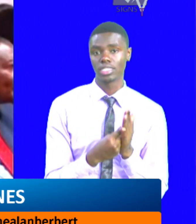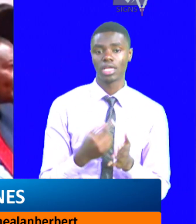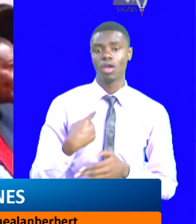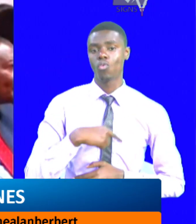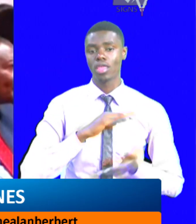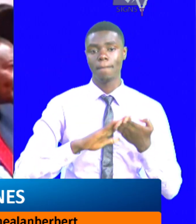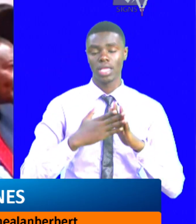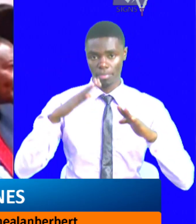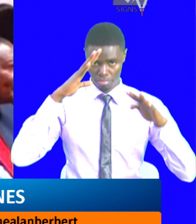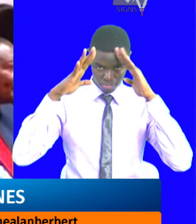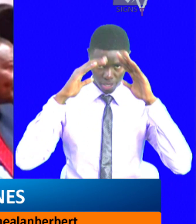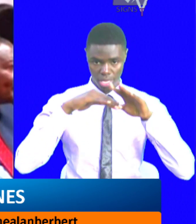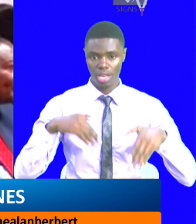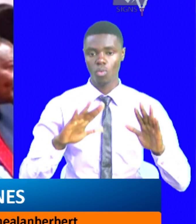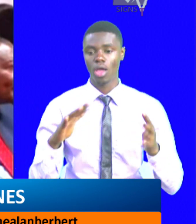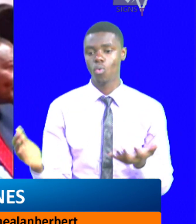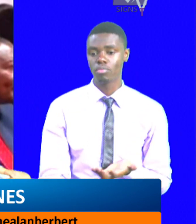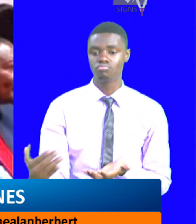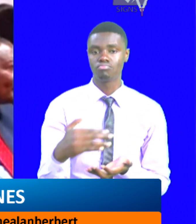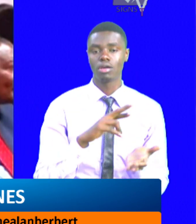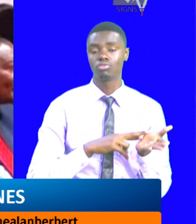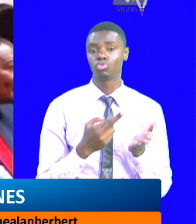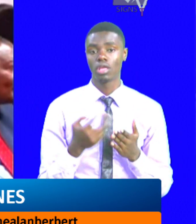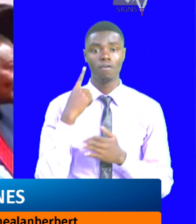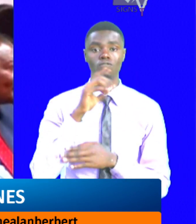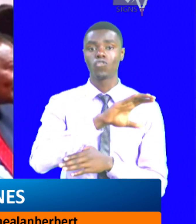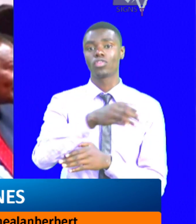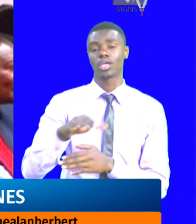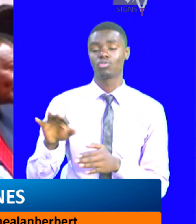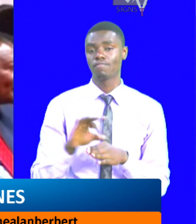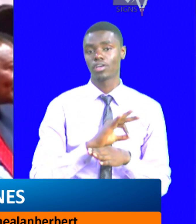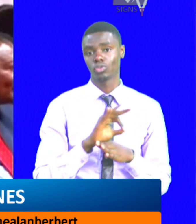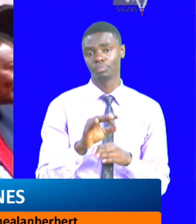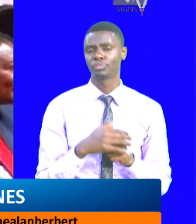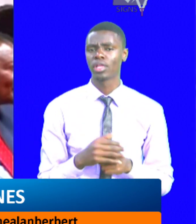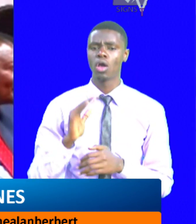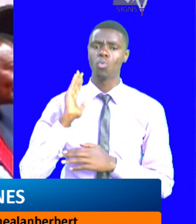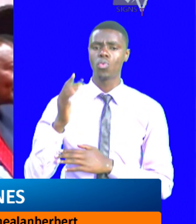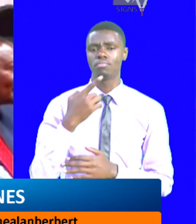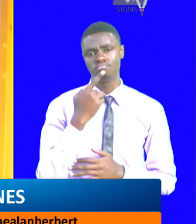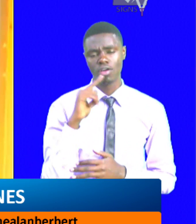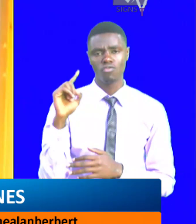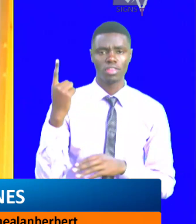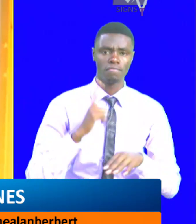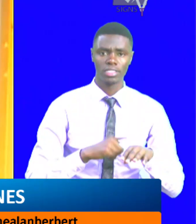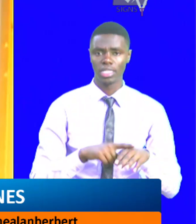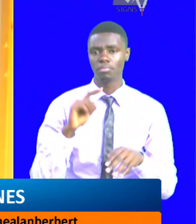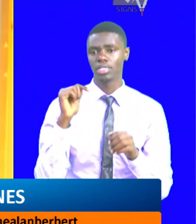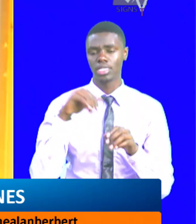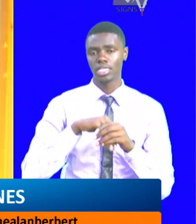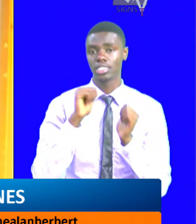becoming innovative in the way we mobilize resources for the county functions. I will mention that for the first time in 10